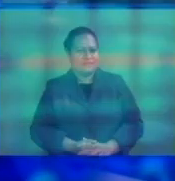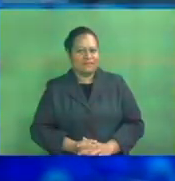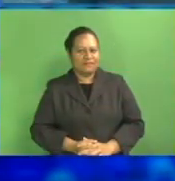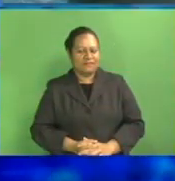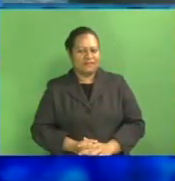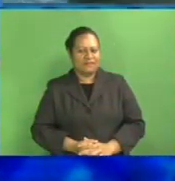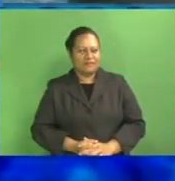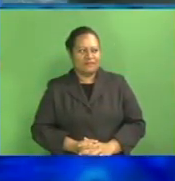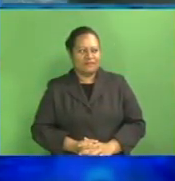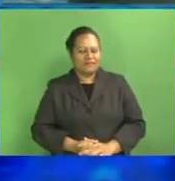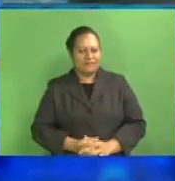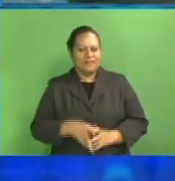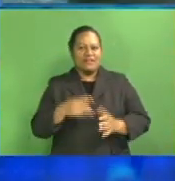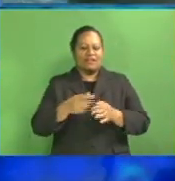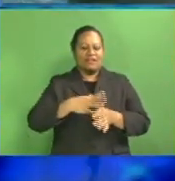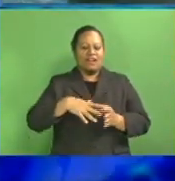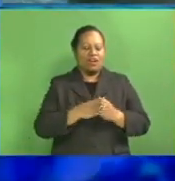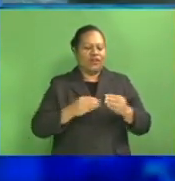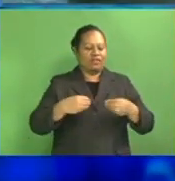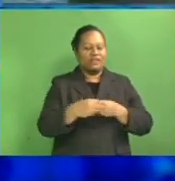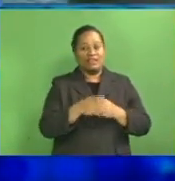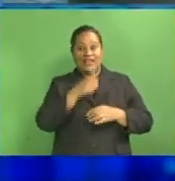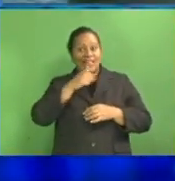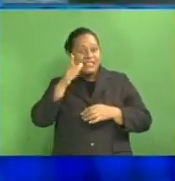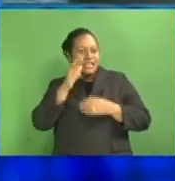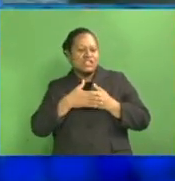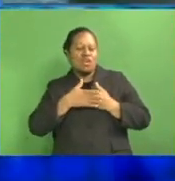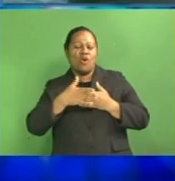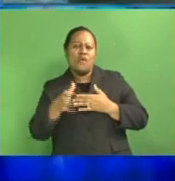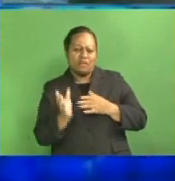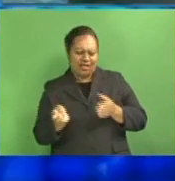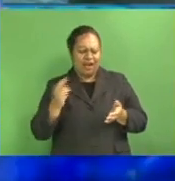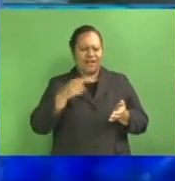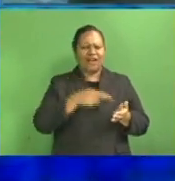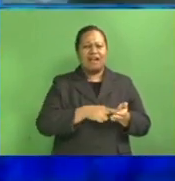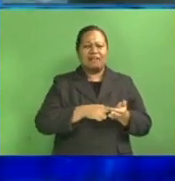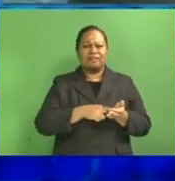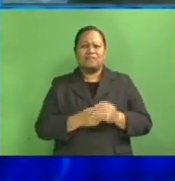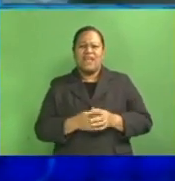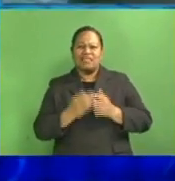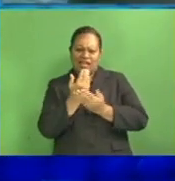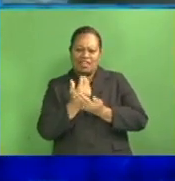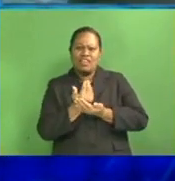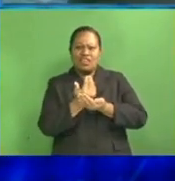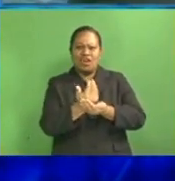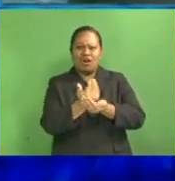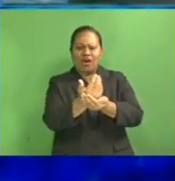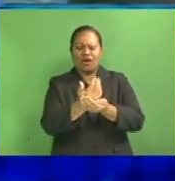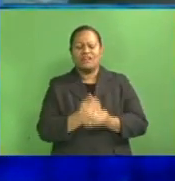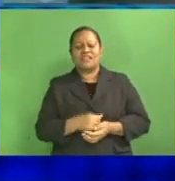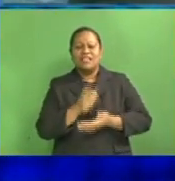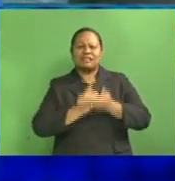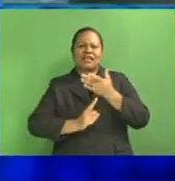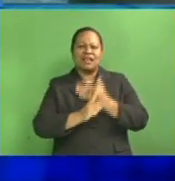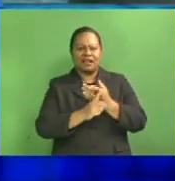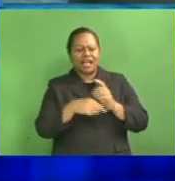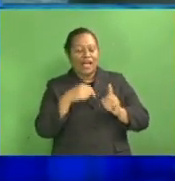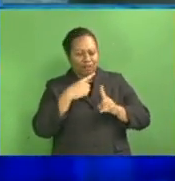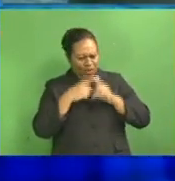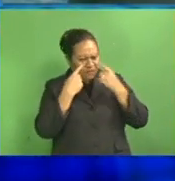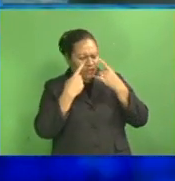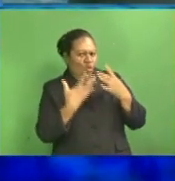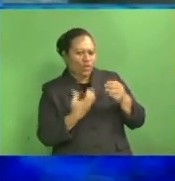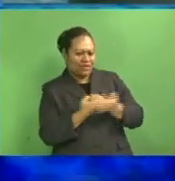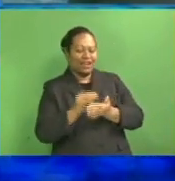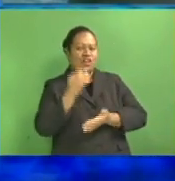As the Blue Lane initiative officially opened yesterday with the arrival of the first yacht, the yachting industry believes it's a positive sign for the